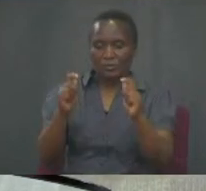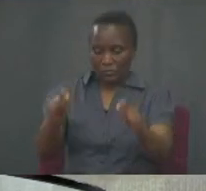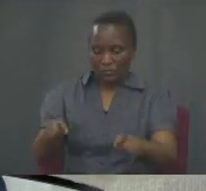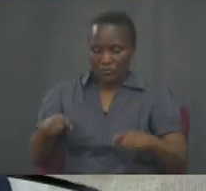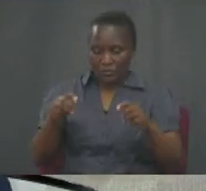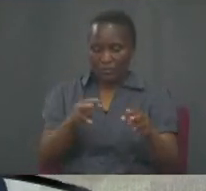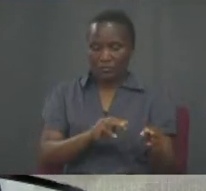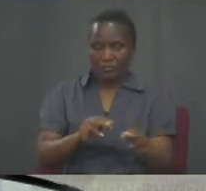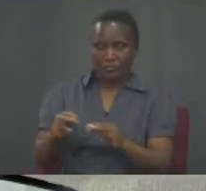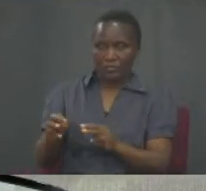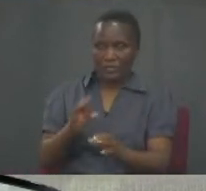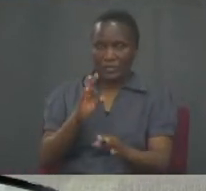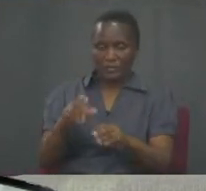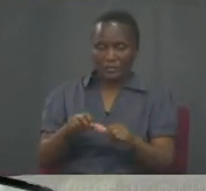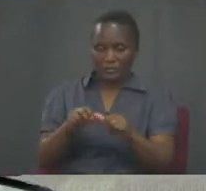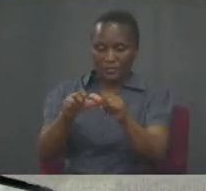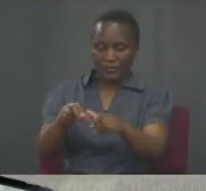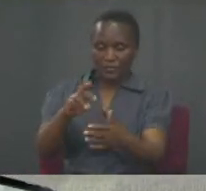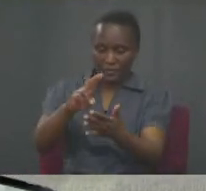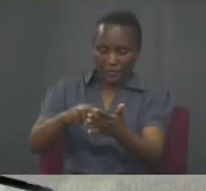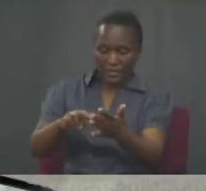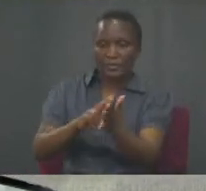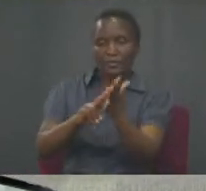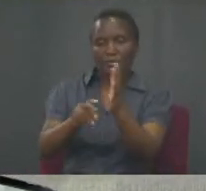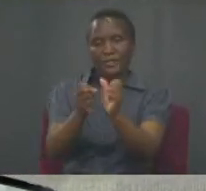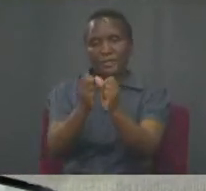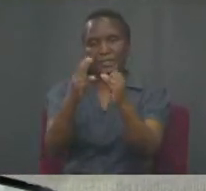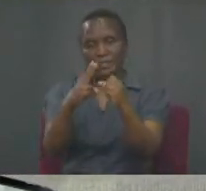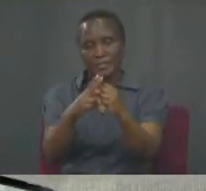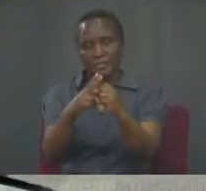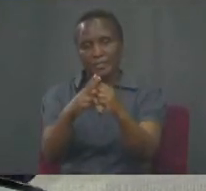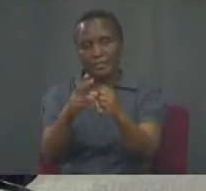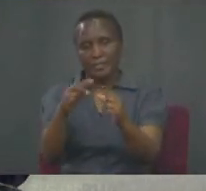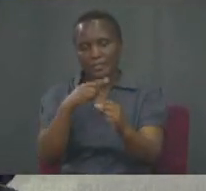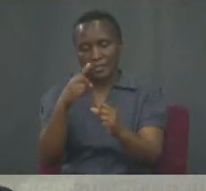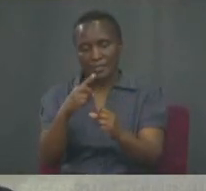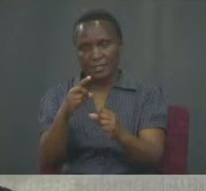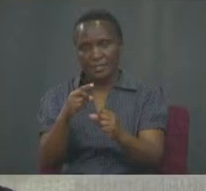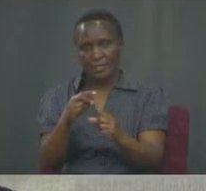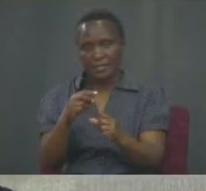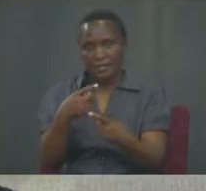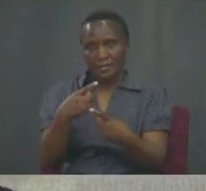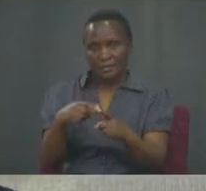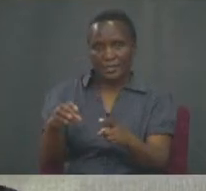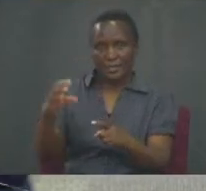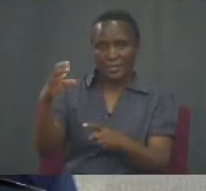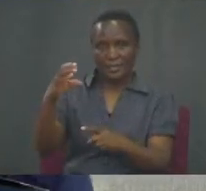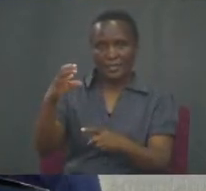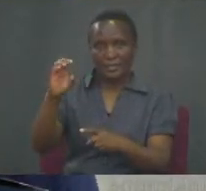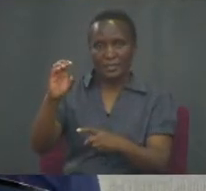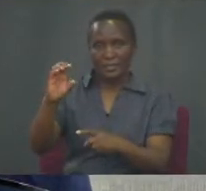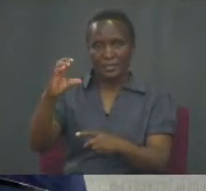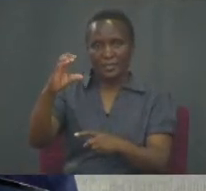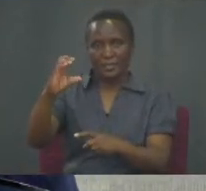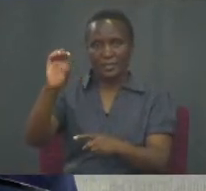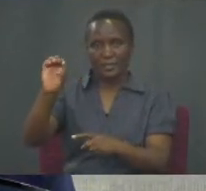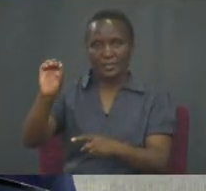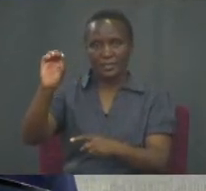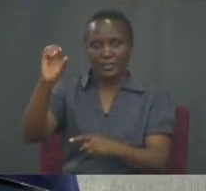If you continue reading, verse number 17 will say, however, Sisera fled away on his feet.